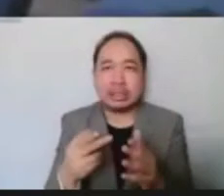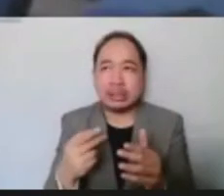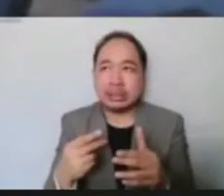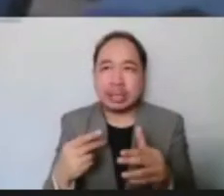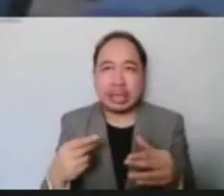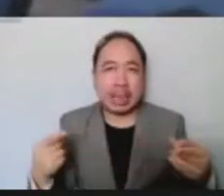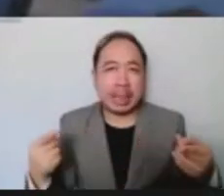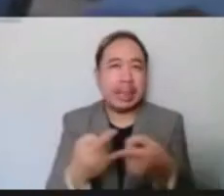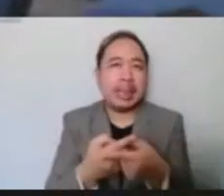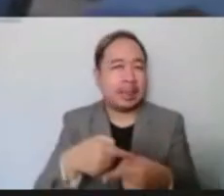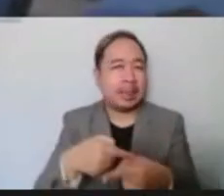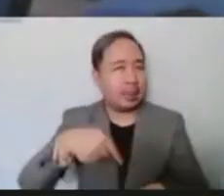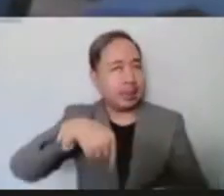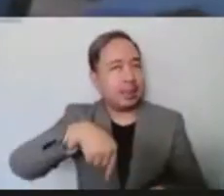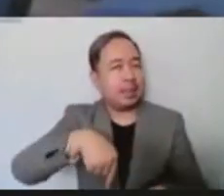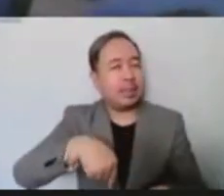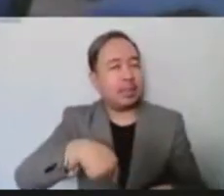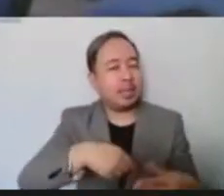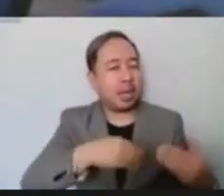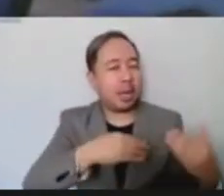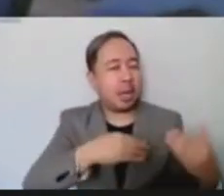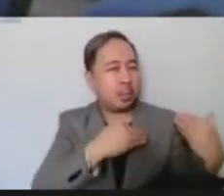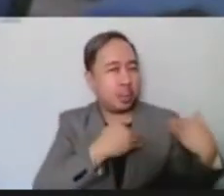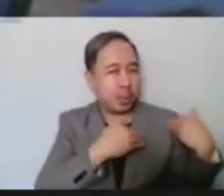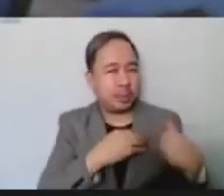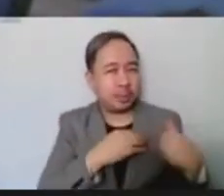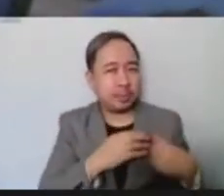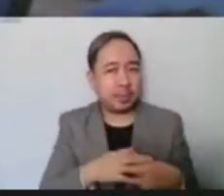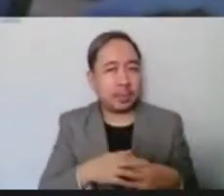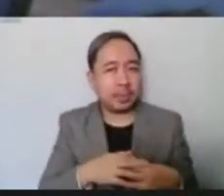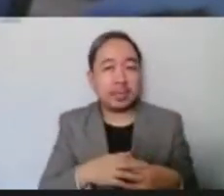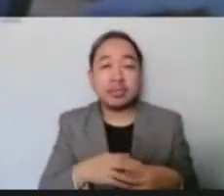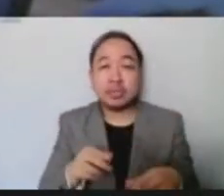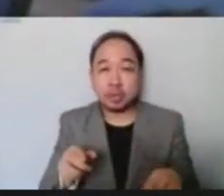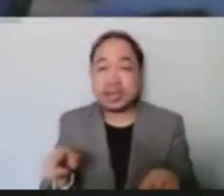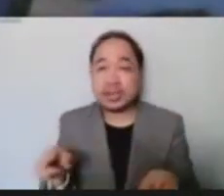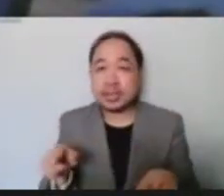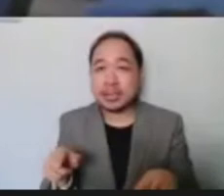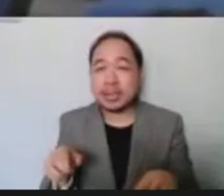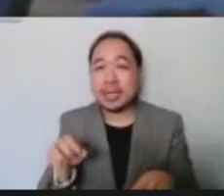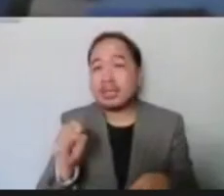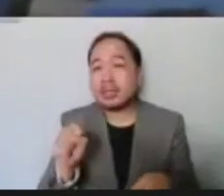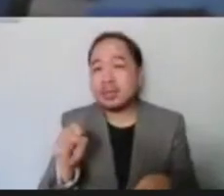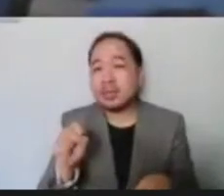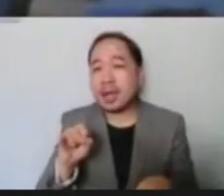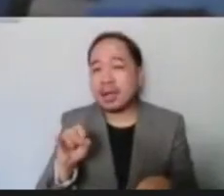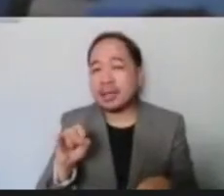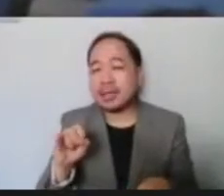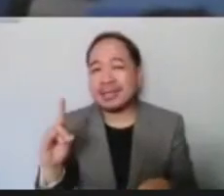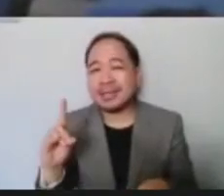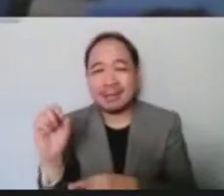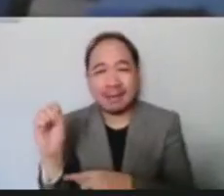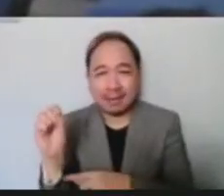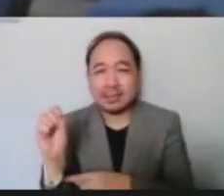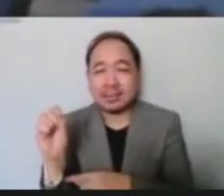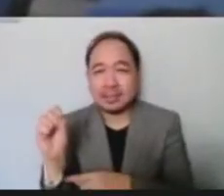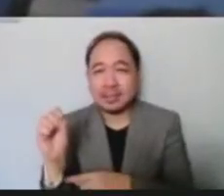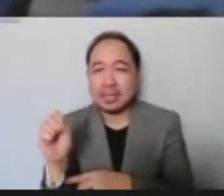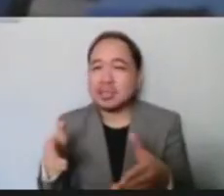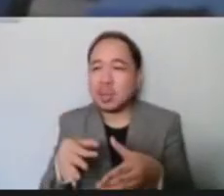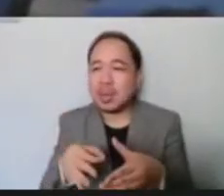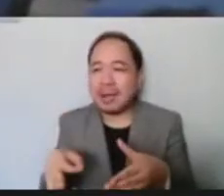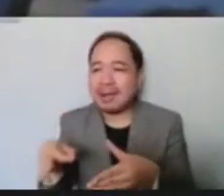we've already stated the small island developing states are facing the front of climate change and if we're not going to monitor this in this